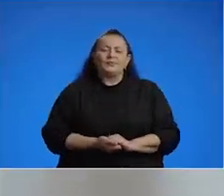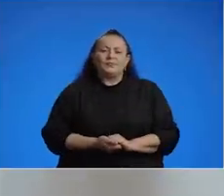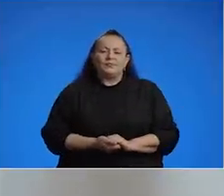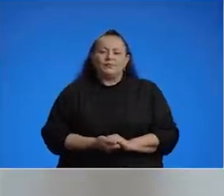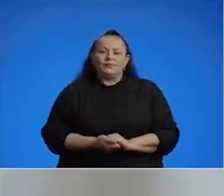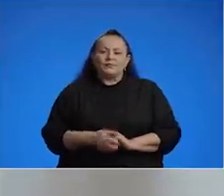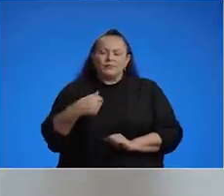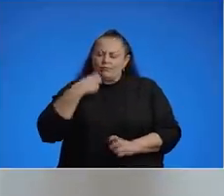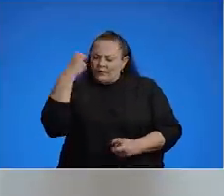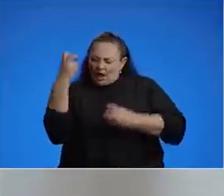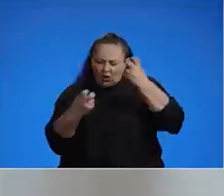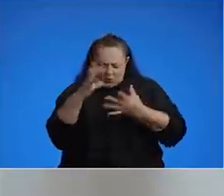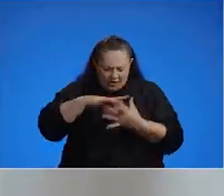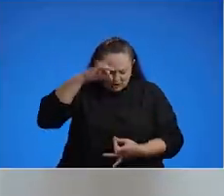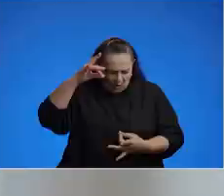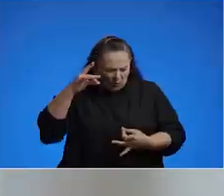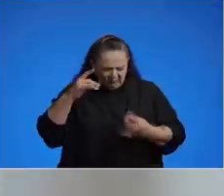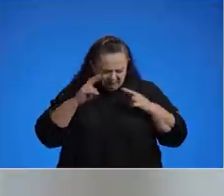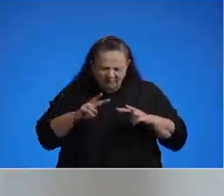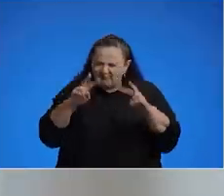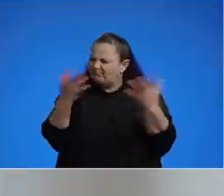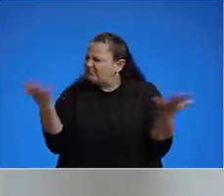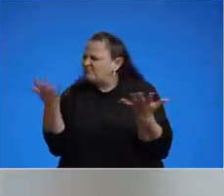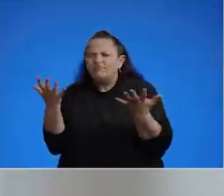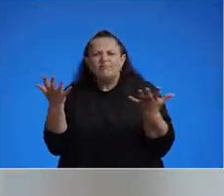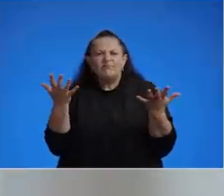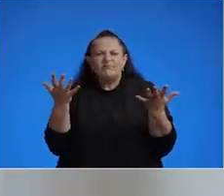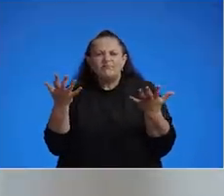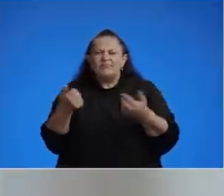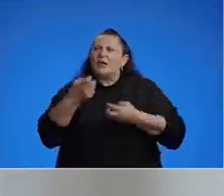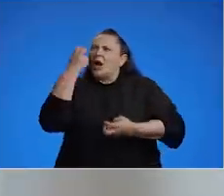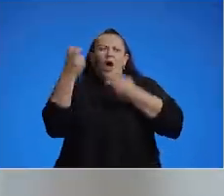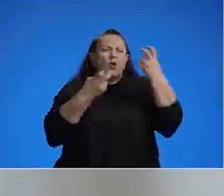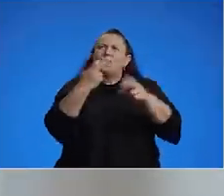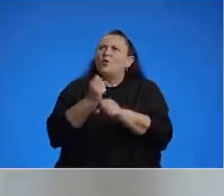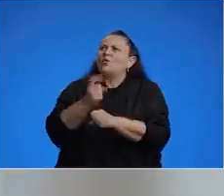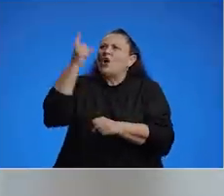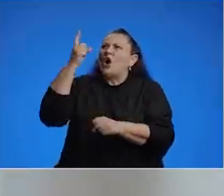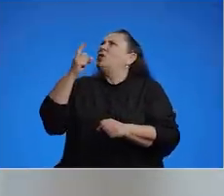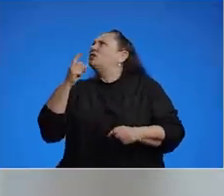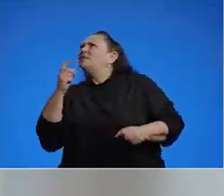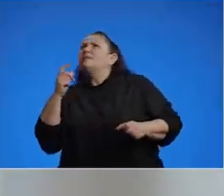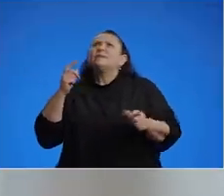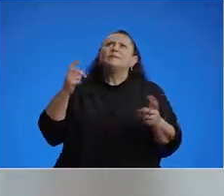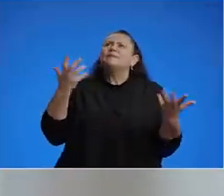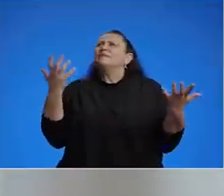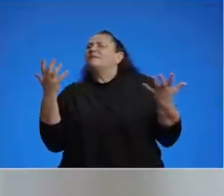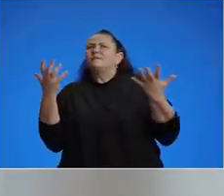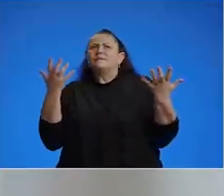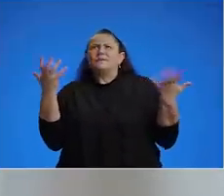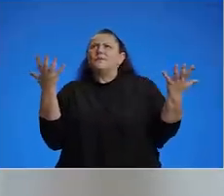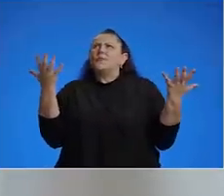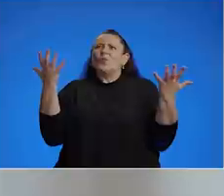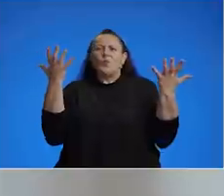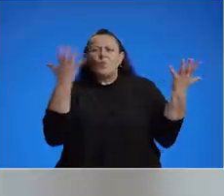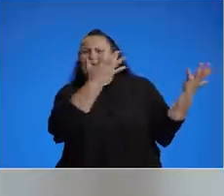soul I could not see. I sought my God, but my God eluded me. I sought my